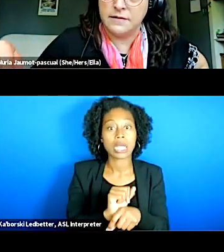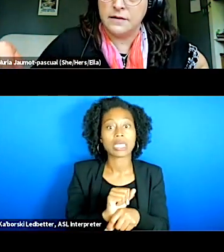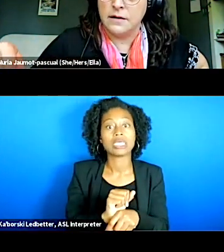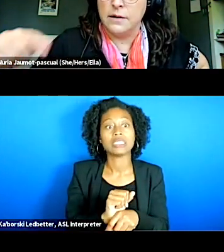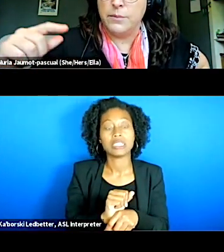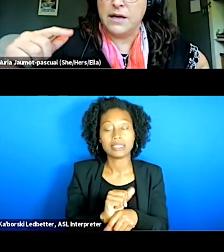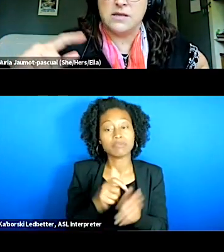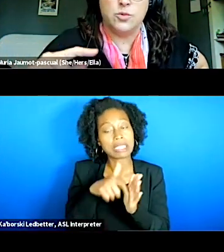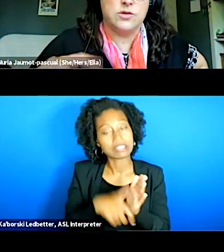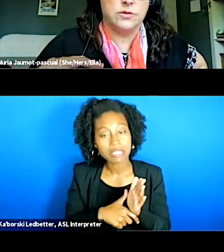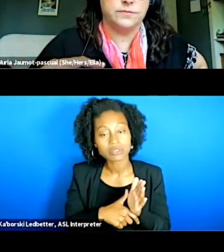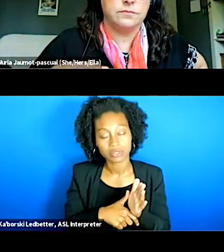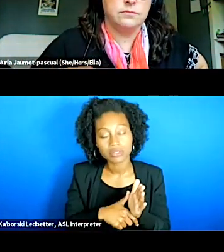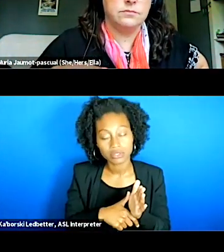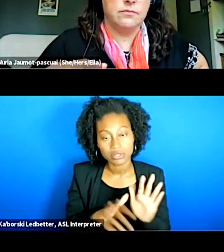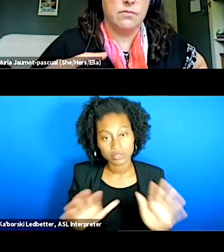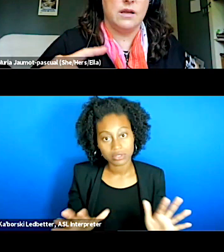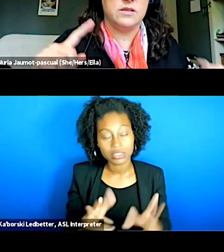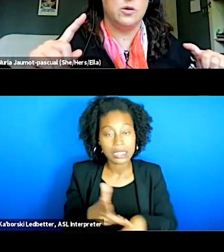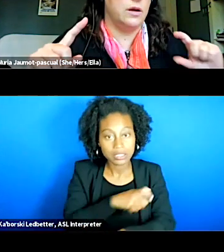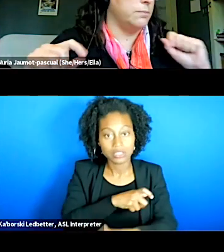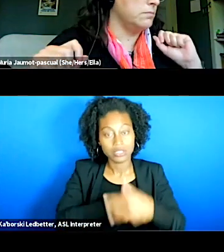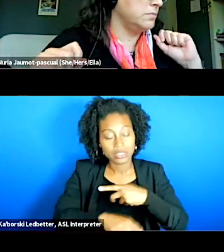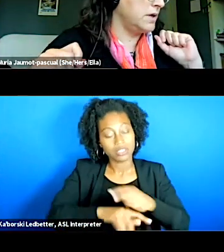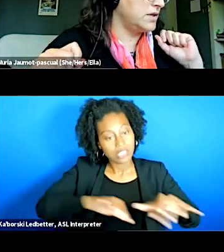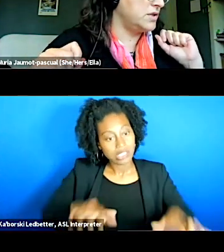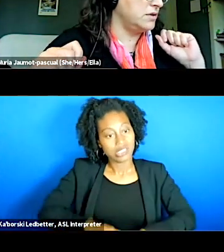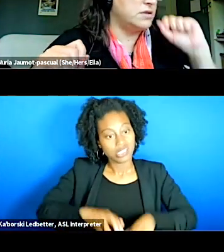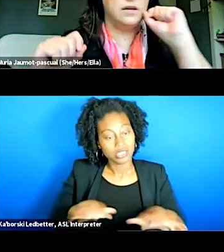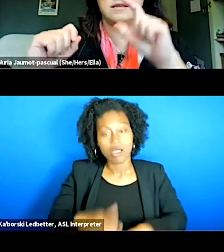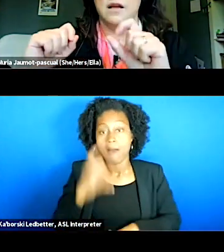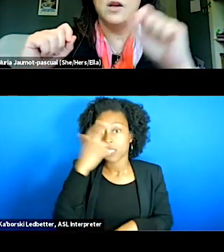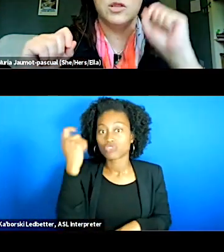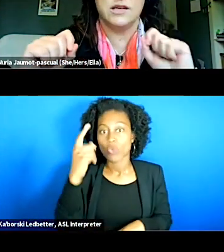intensive, because we do. So,